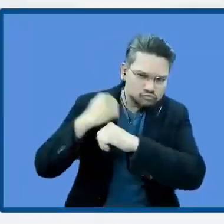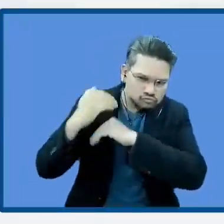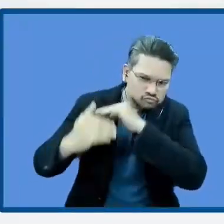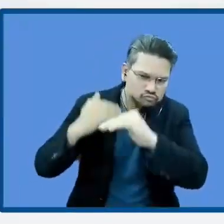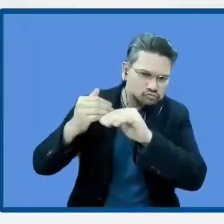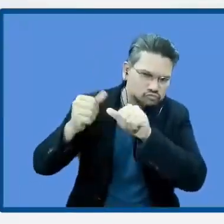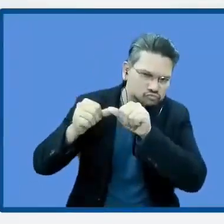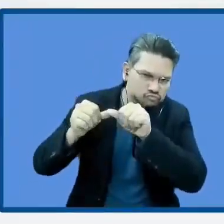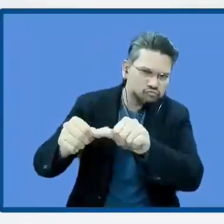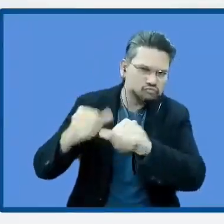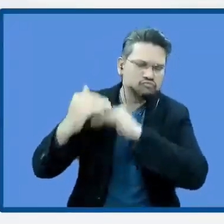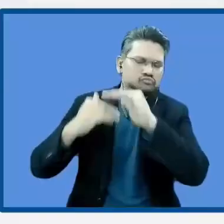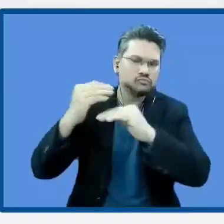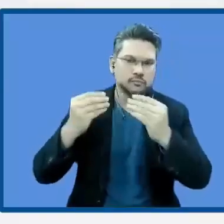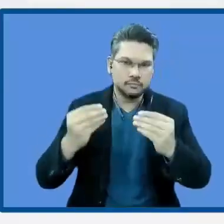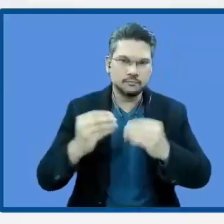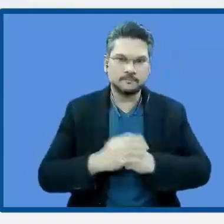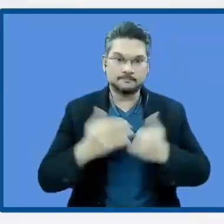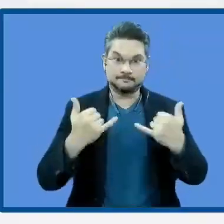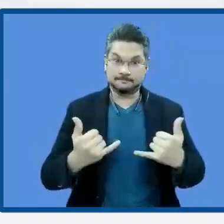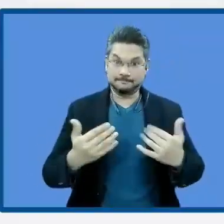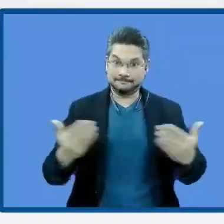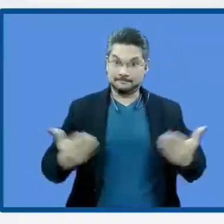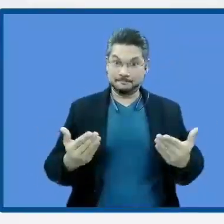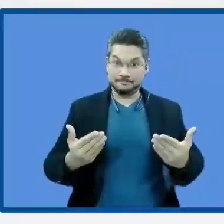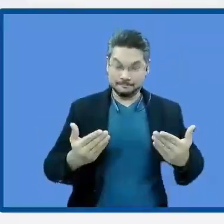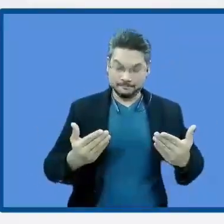in the framework of the 8th Regional Platform for the